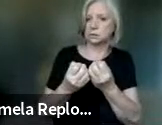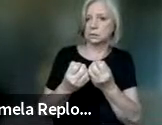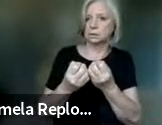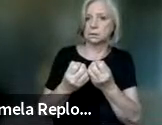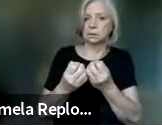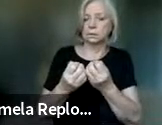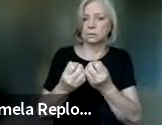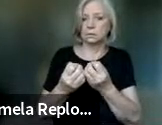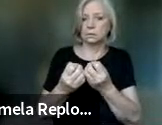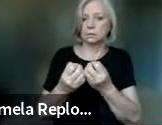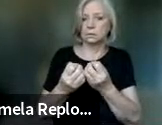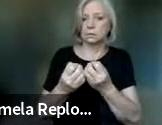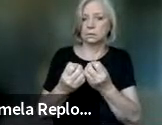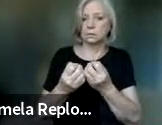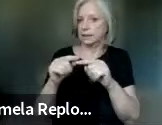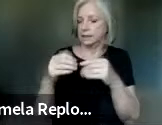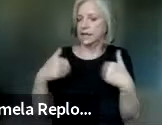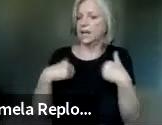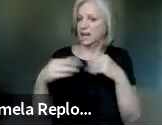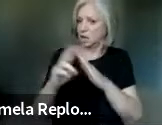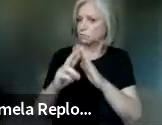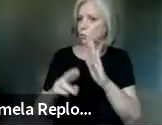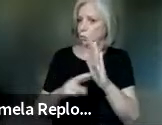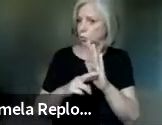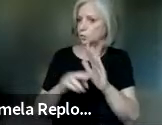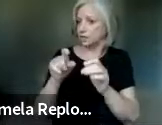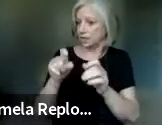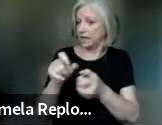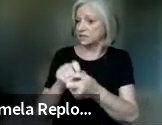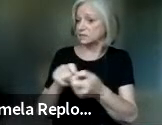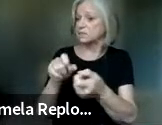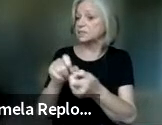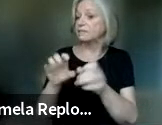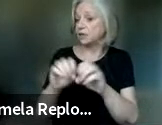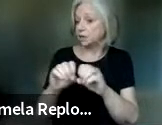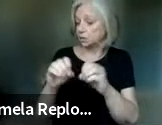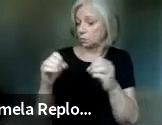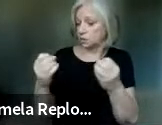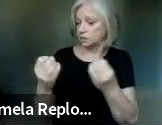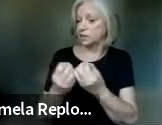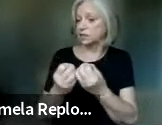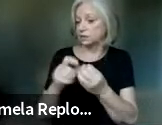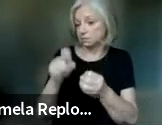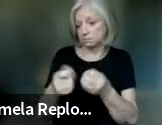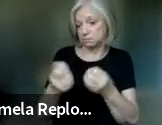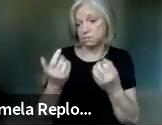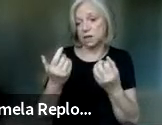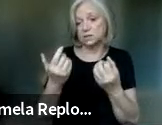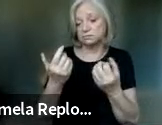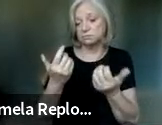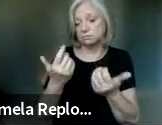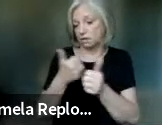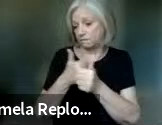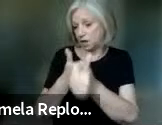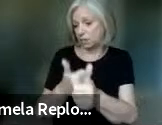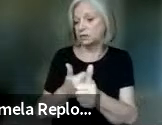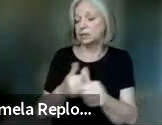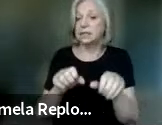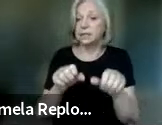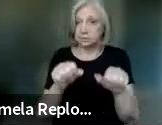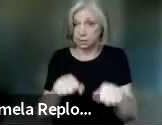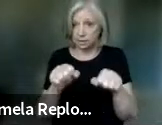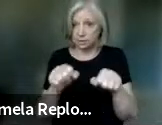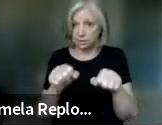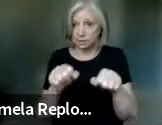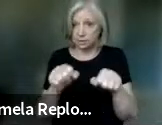constrained by the rules of those organizations. So it is possible that this could happen. We want to